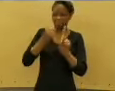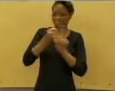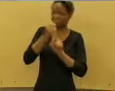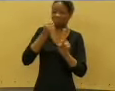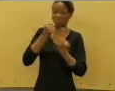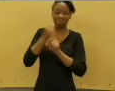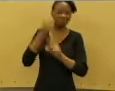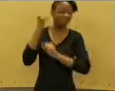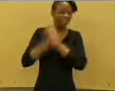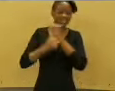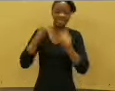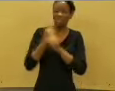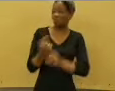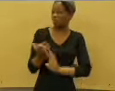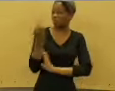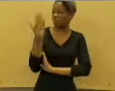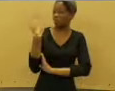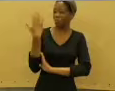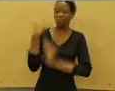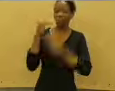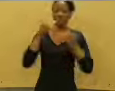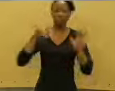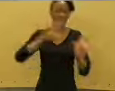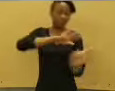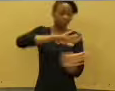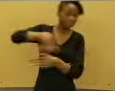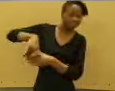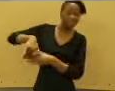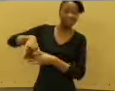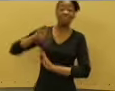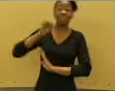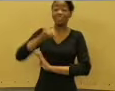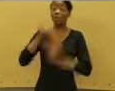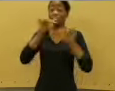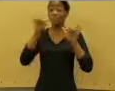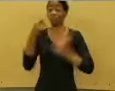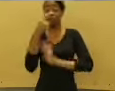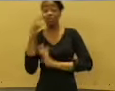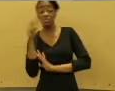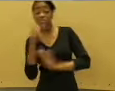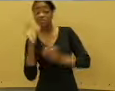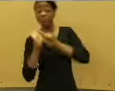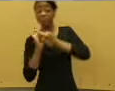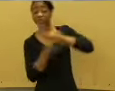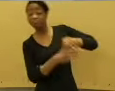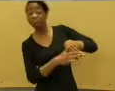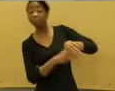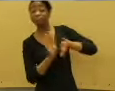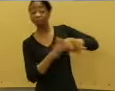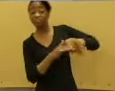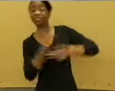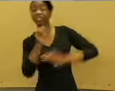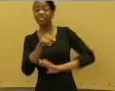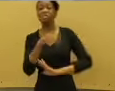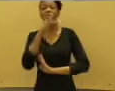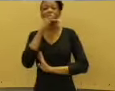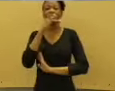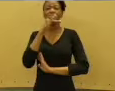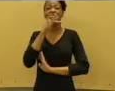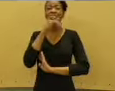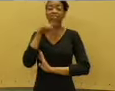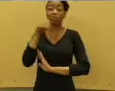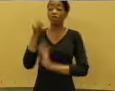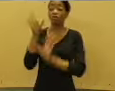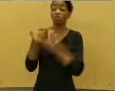way, people being excluded, and people seeing people being excluded, and then being like, okay, so it's cool to exclude these particular